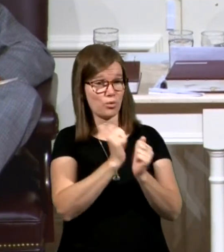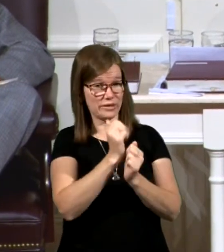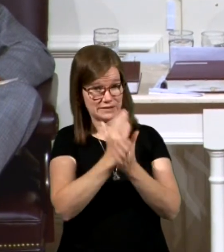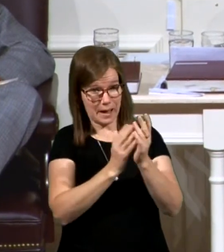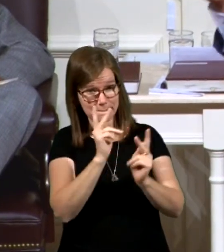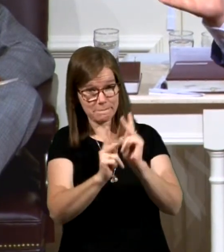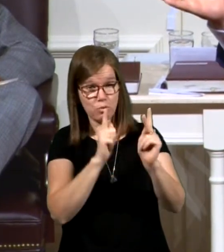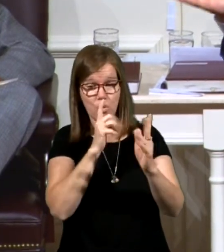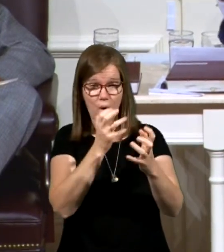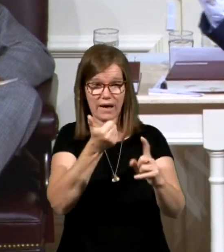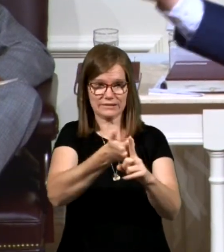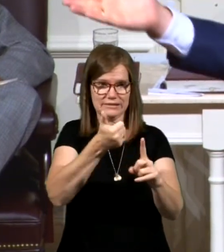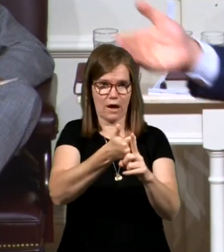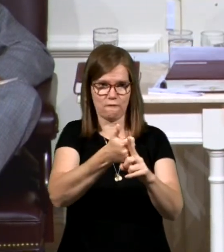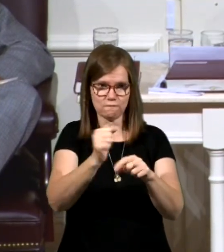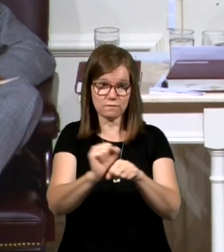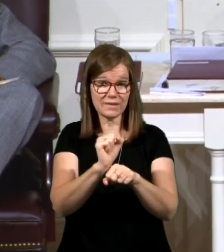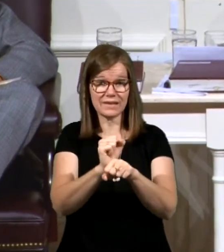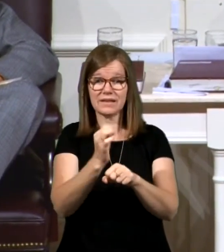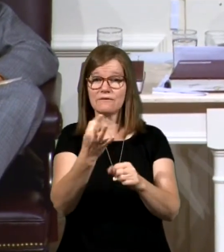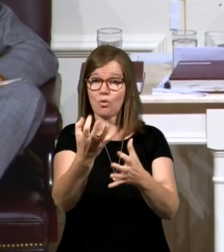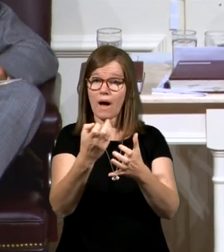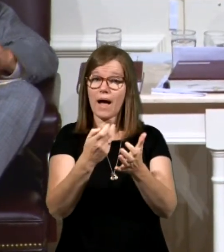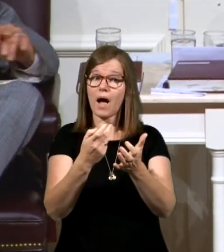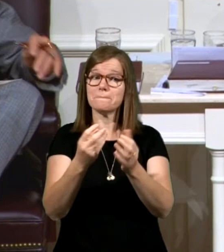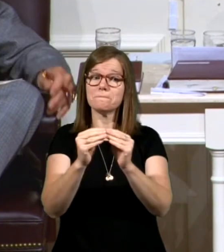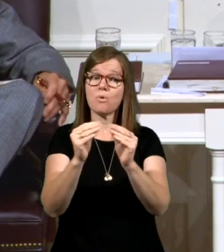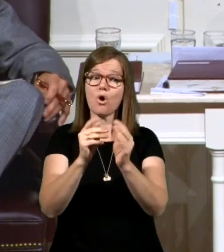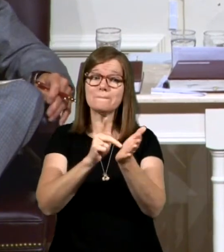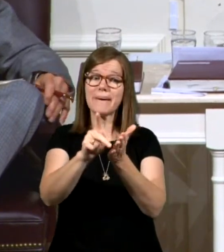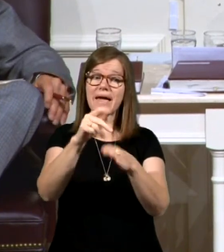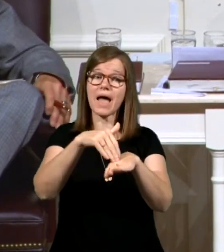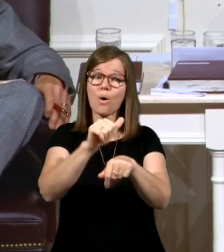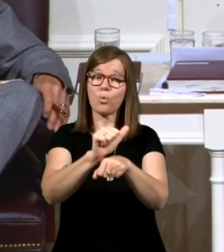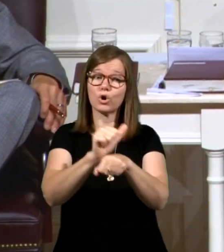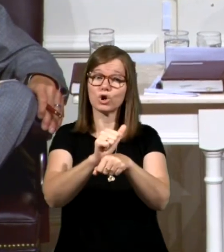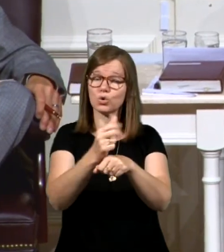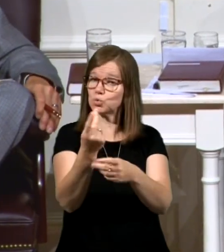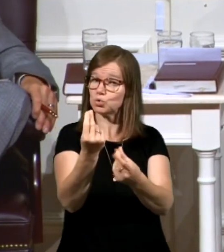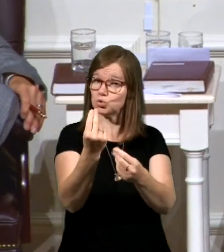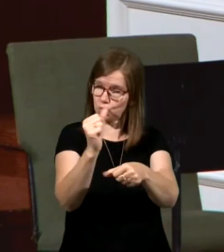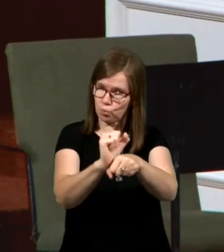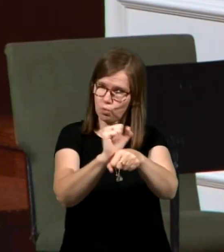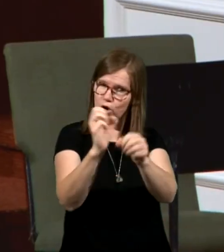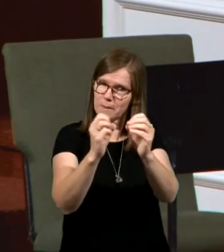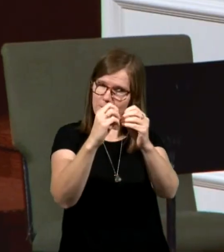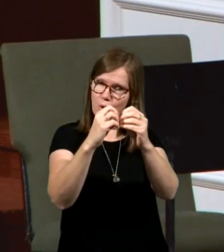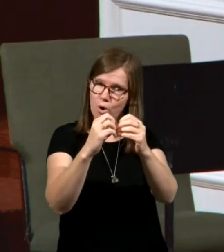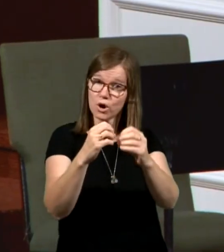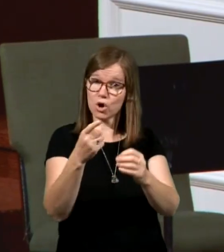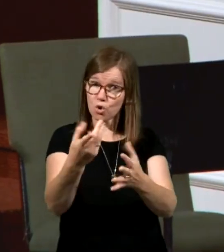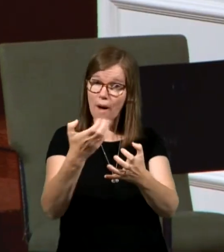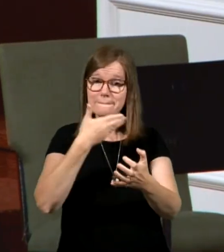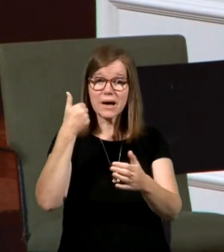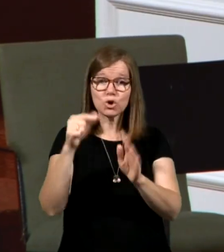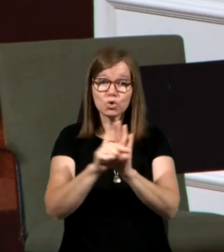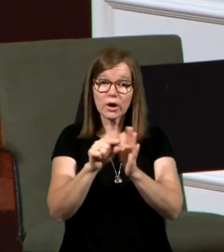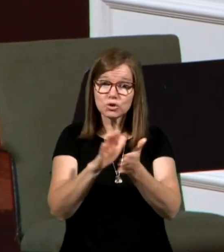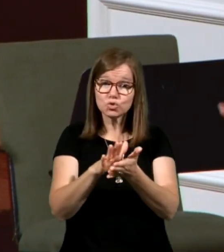want to earn a better wage at work, work a little harder. If you want to get better grades at school, study a little bit more.